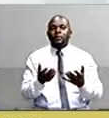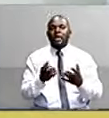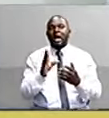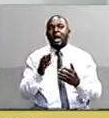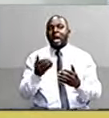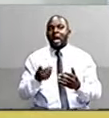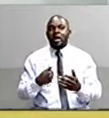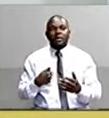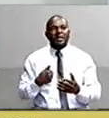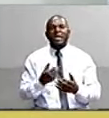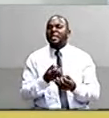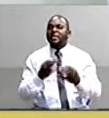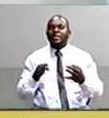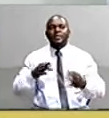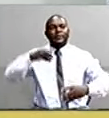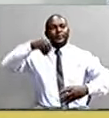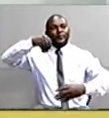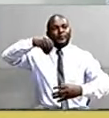Others have poison.